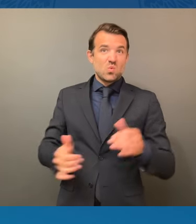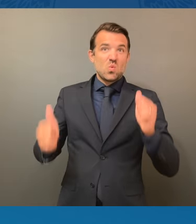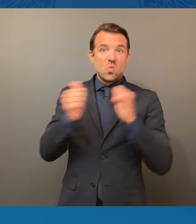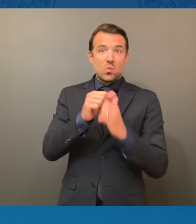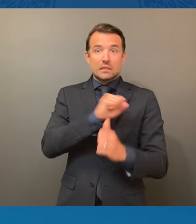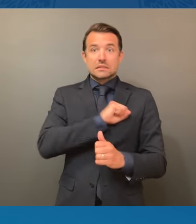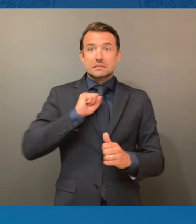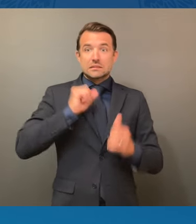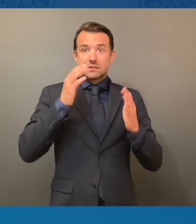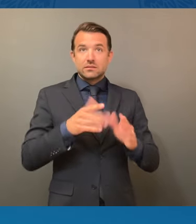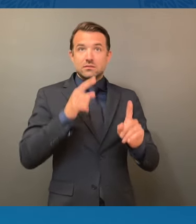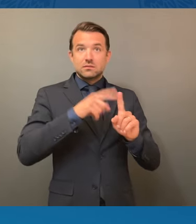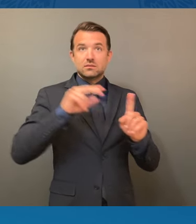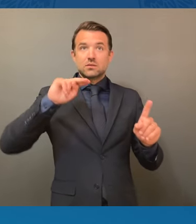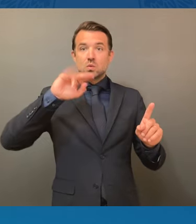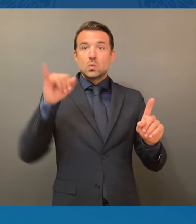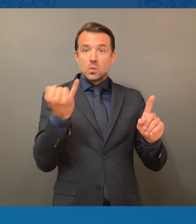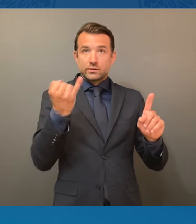own,